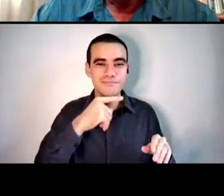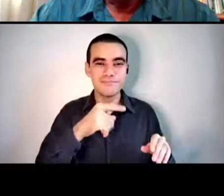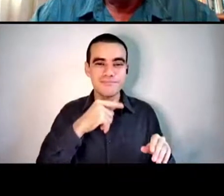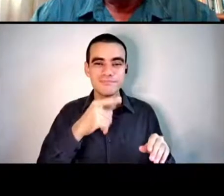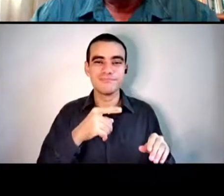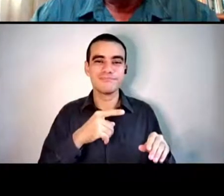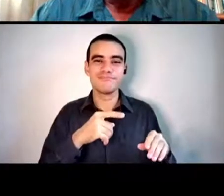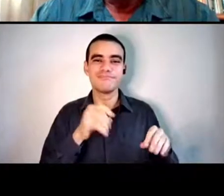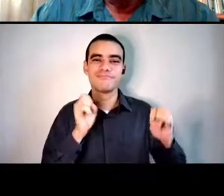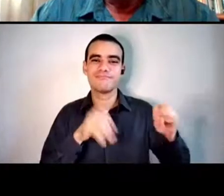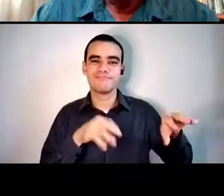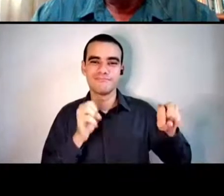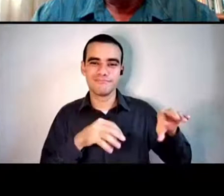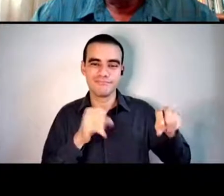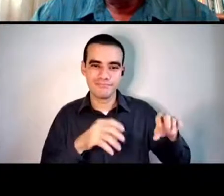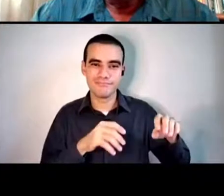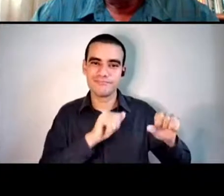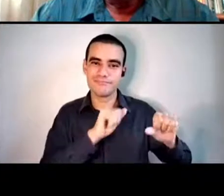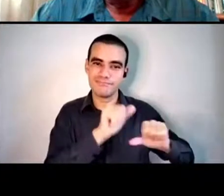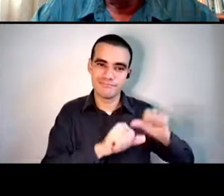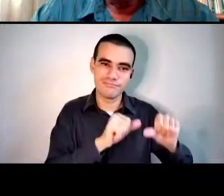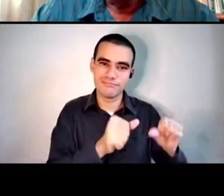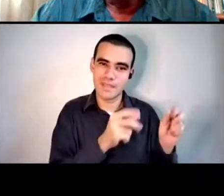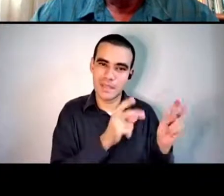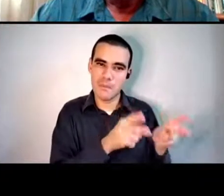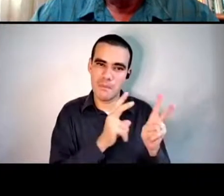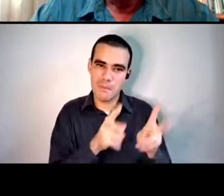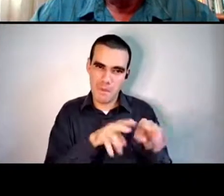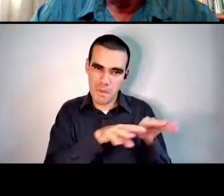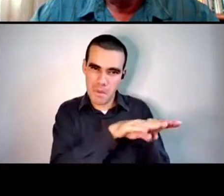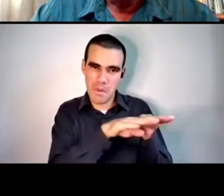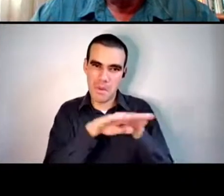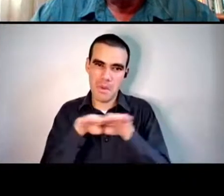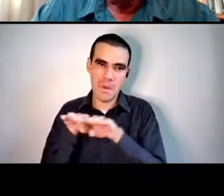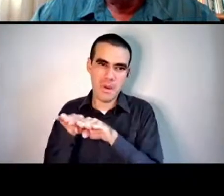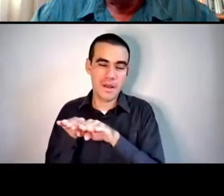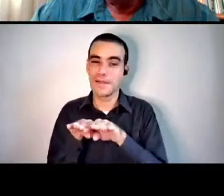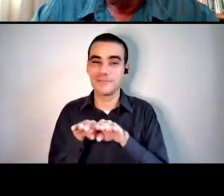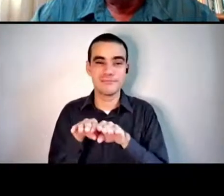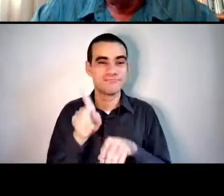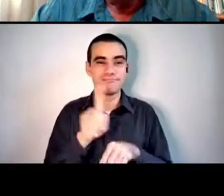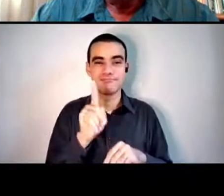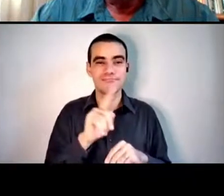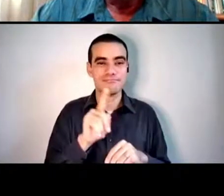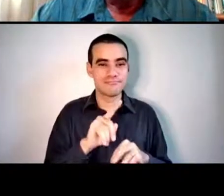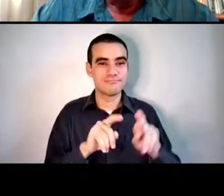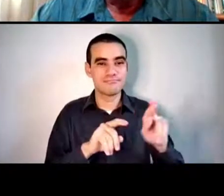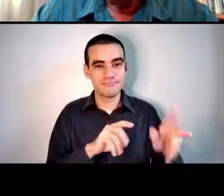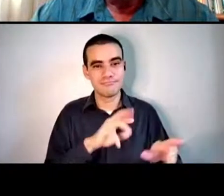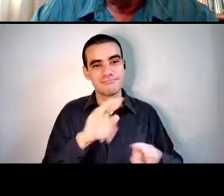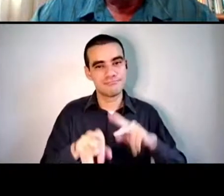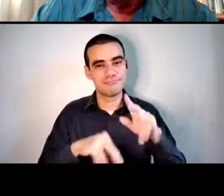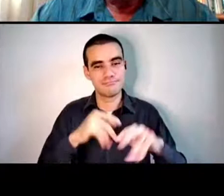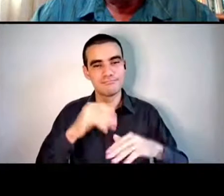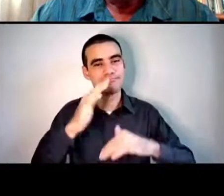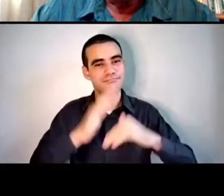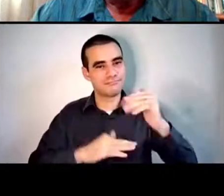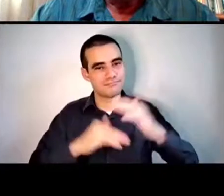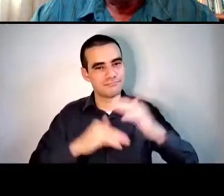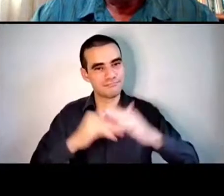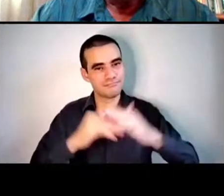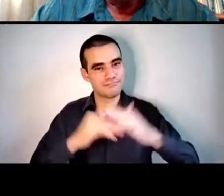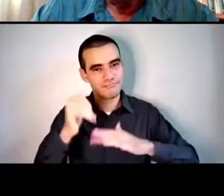Sometimes we can't make them to realize that we cannot put the same mold on everybody. We have to